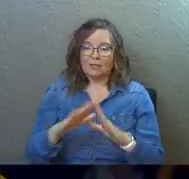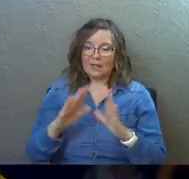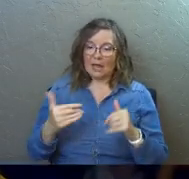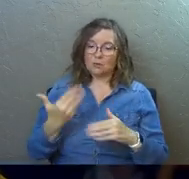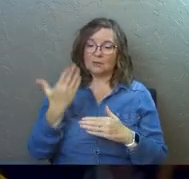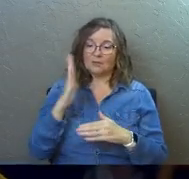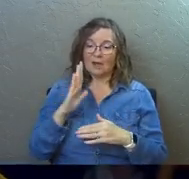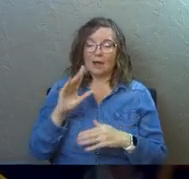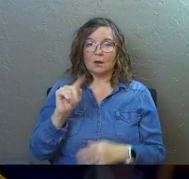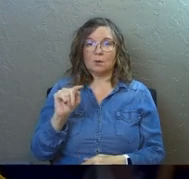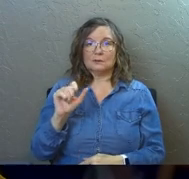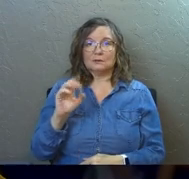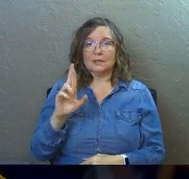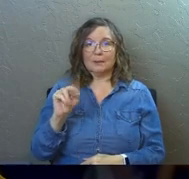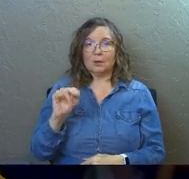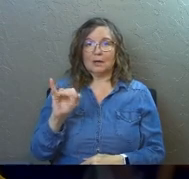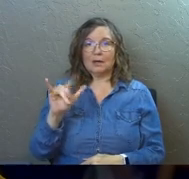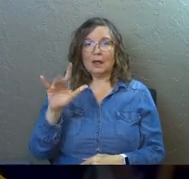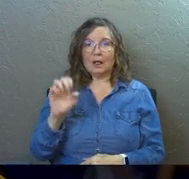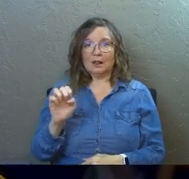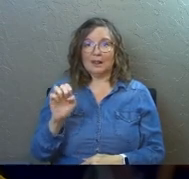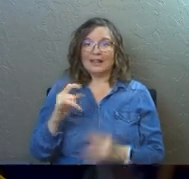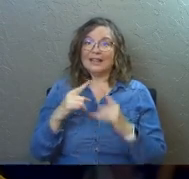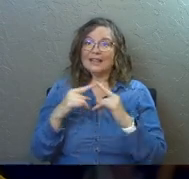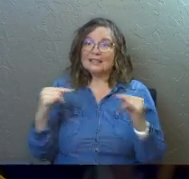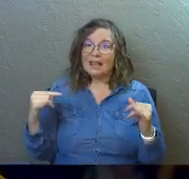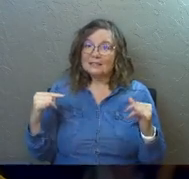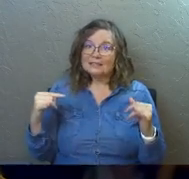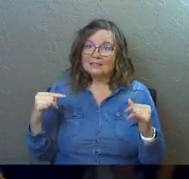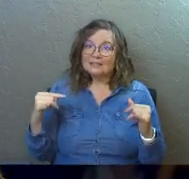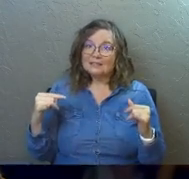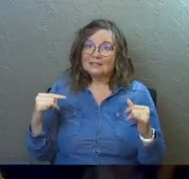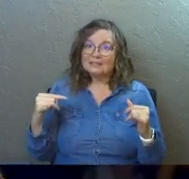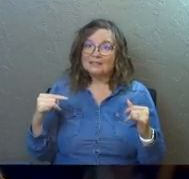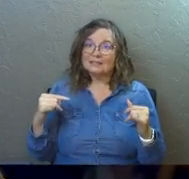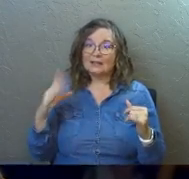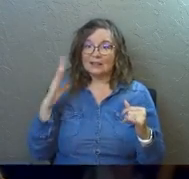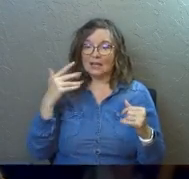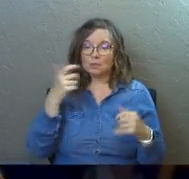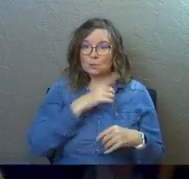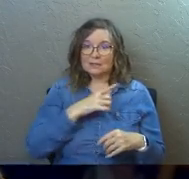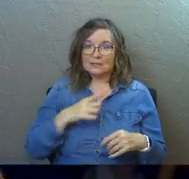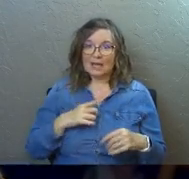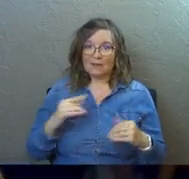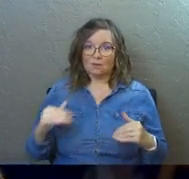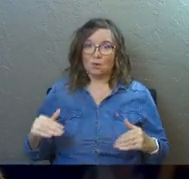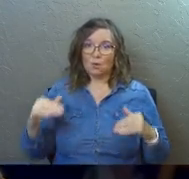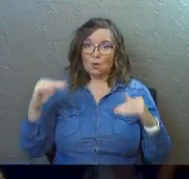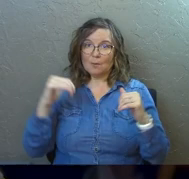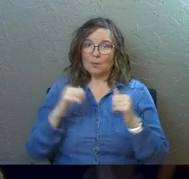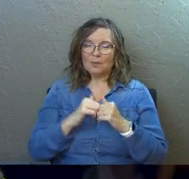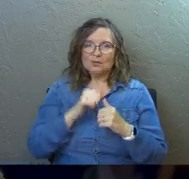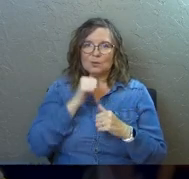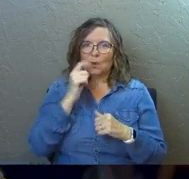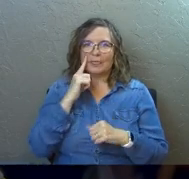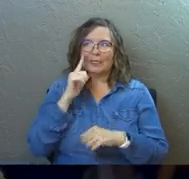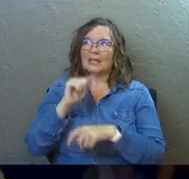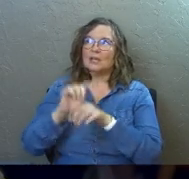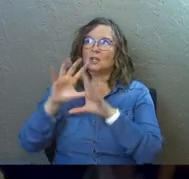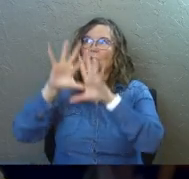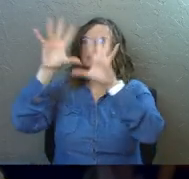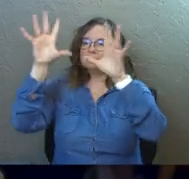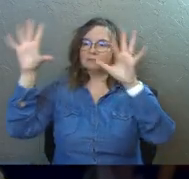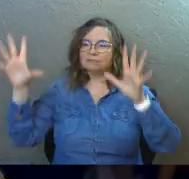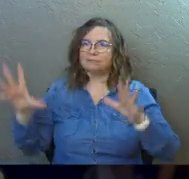God was the tabernacle. It was the tent. That's what David grew up with. So don't think cathedrals, don't